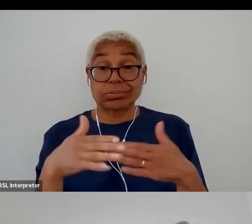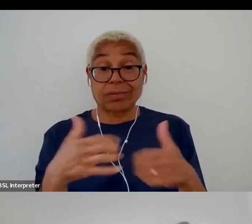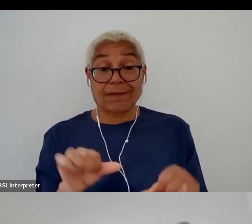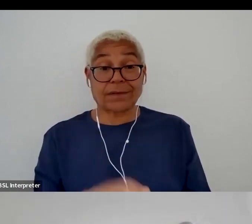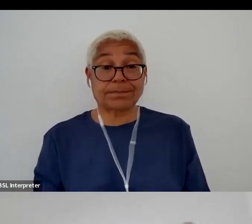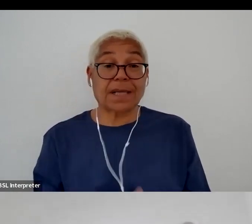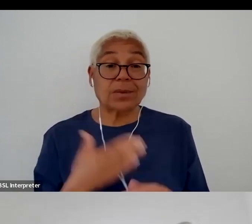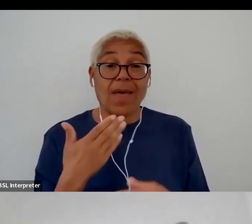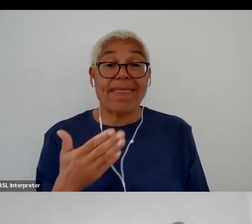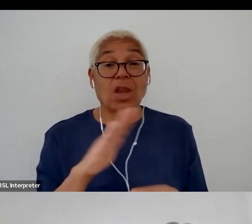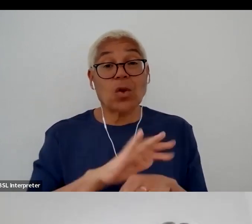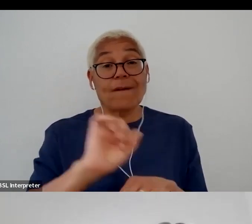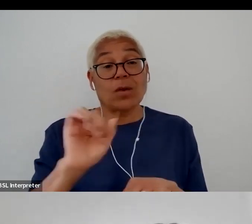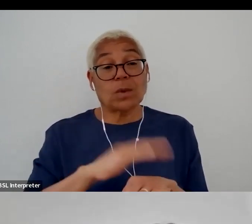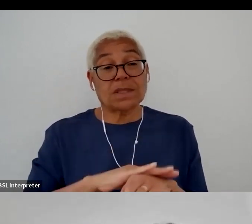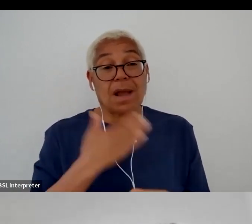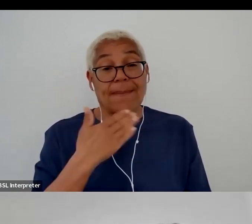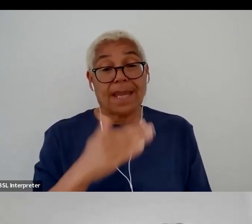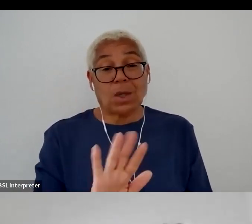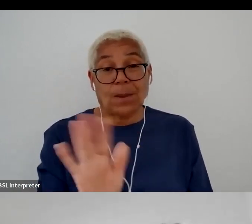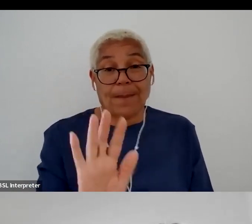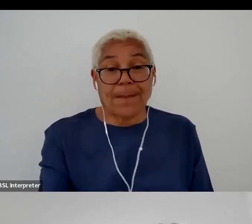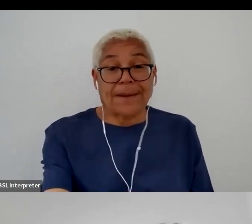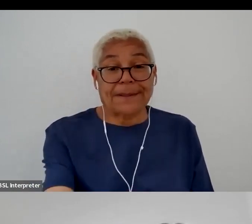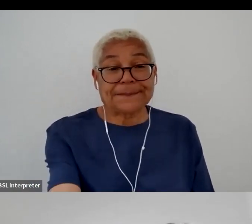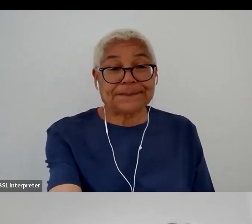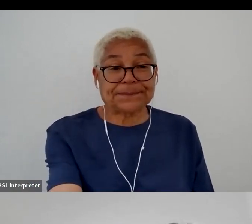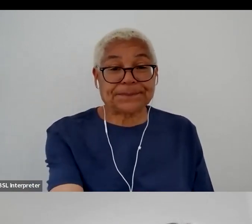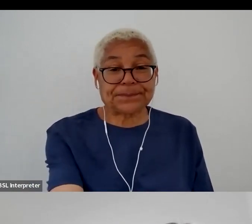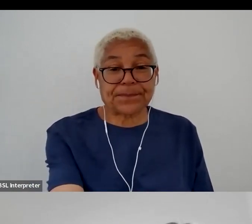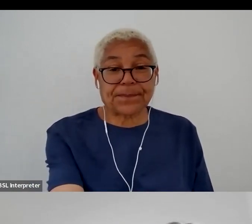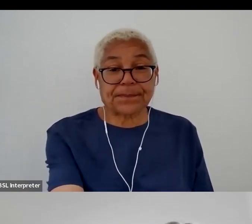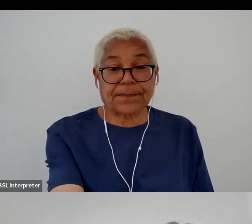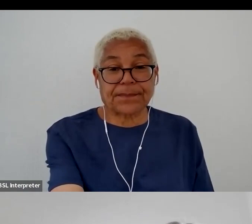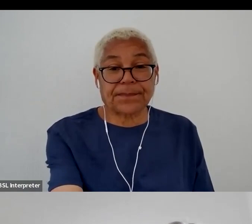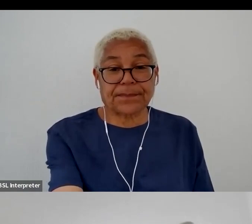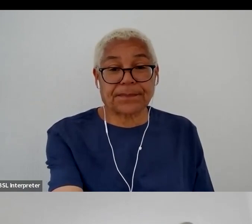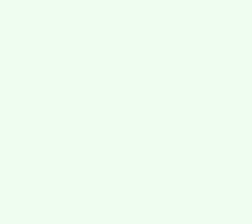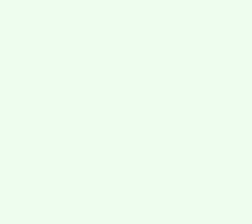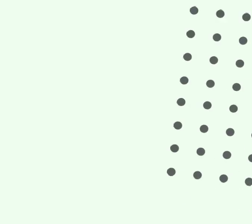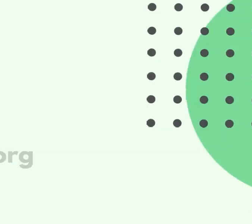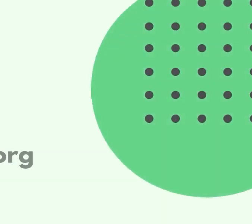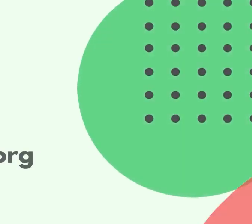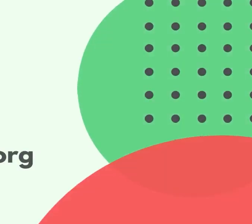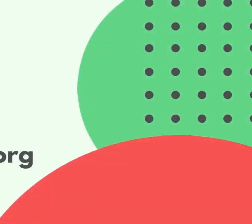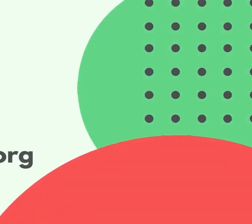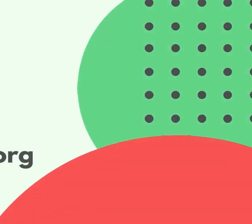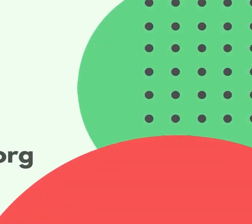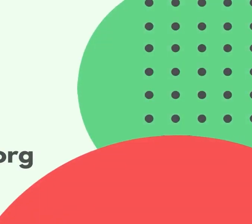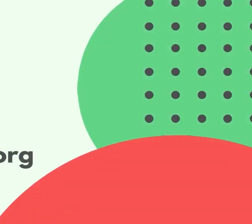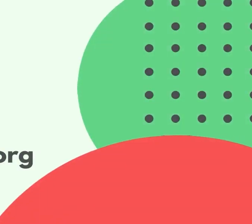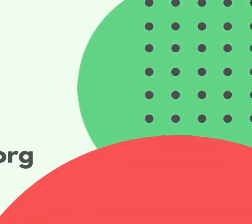everybody. You're welcome. Take care. Bye. Bye. Bye. Bye. Bye.